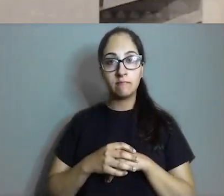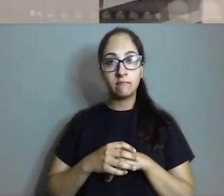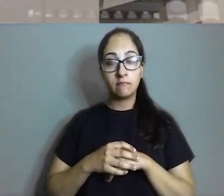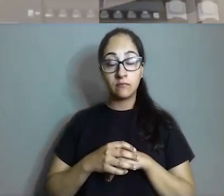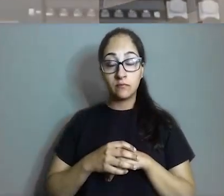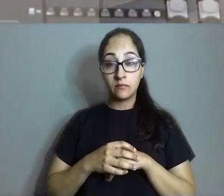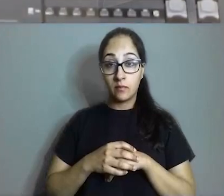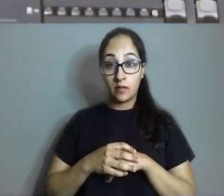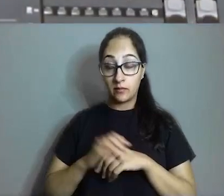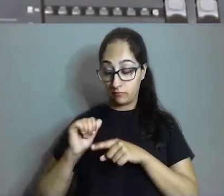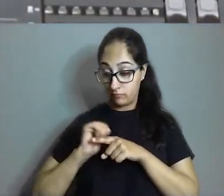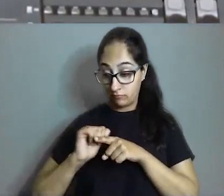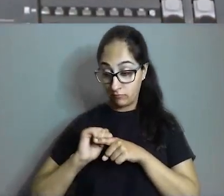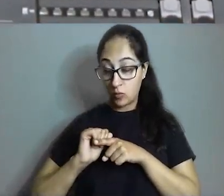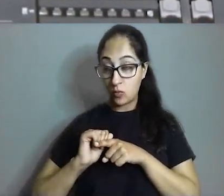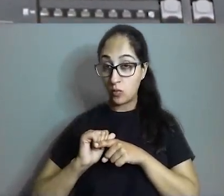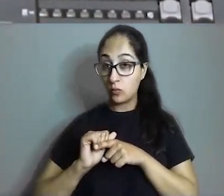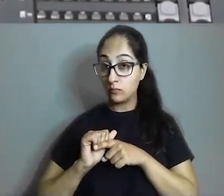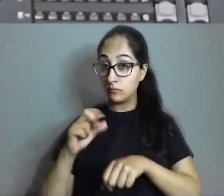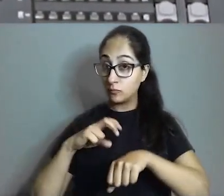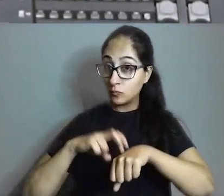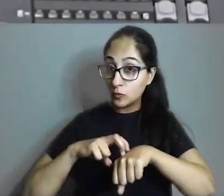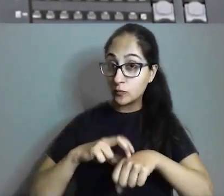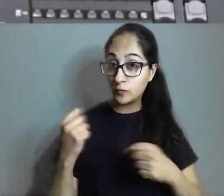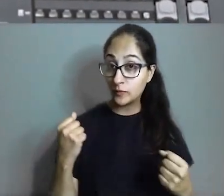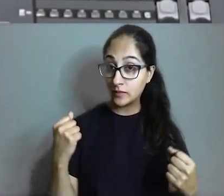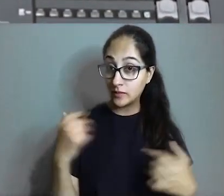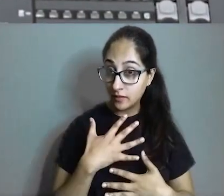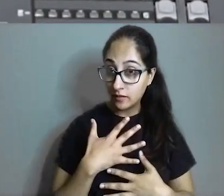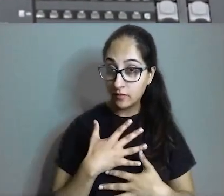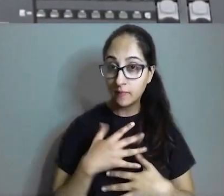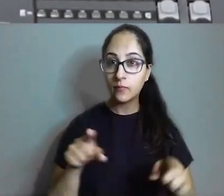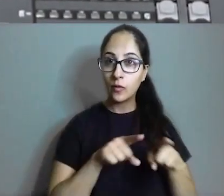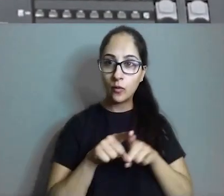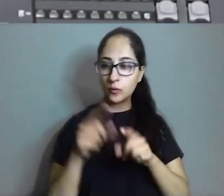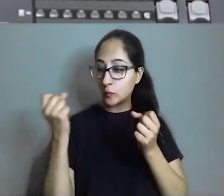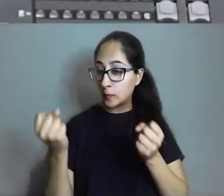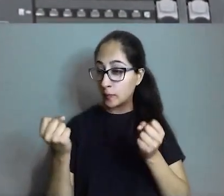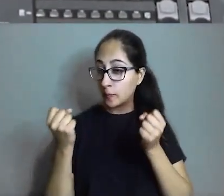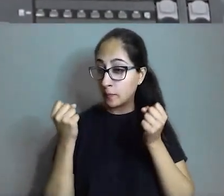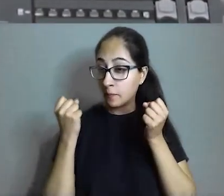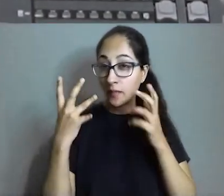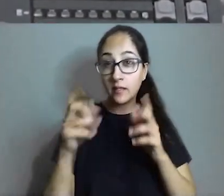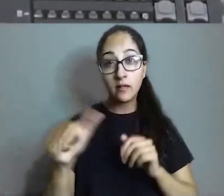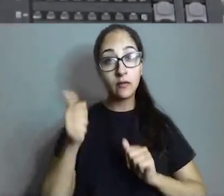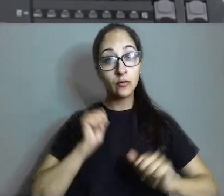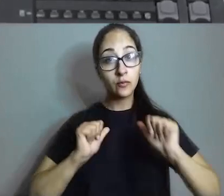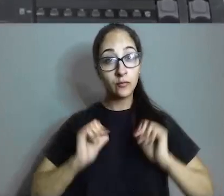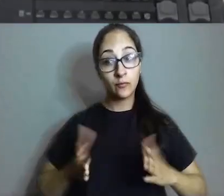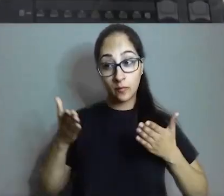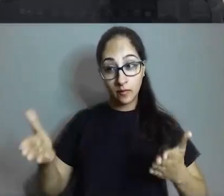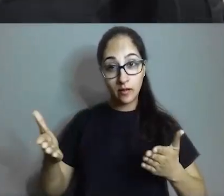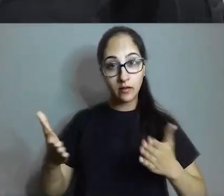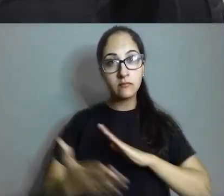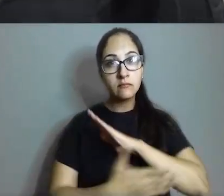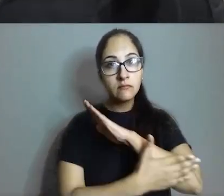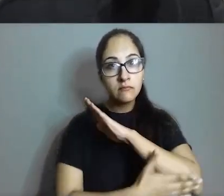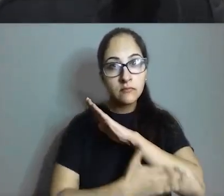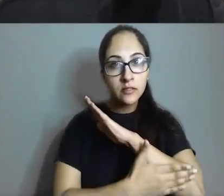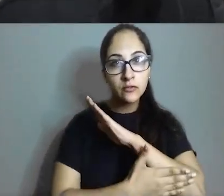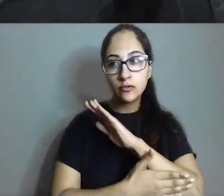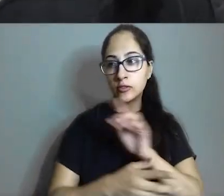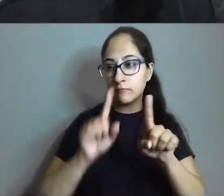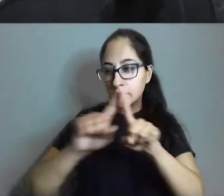creating, collaborating, they were nerve-wracking. They were scary. It was meeting a new group of people